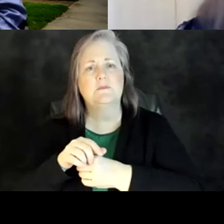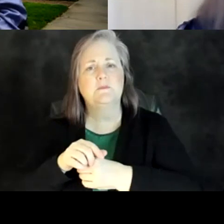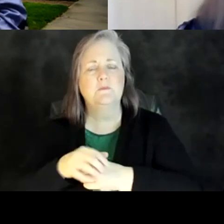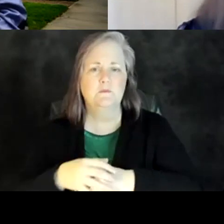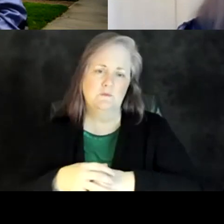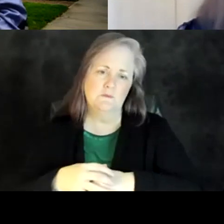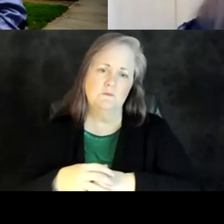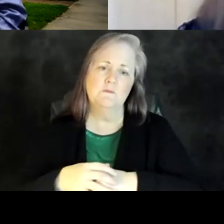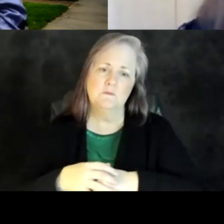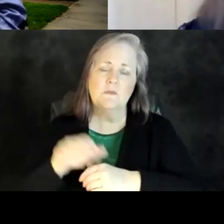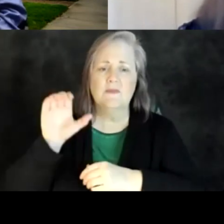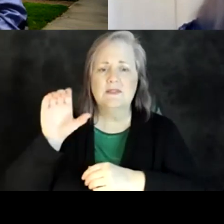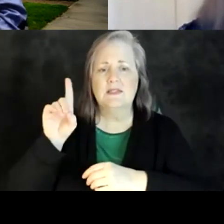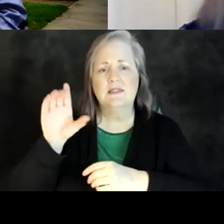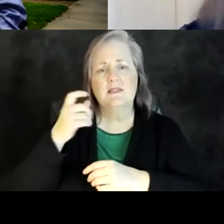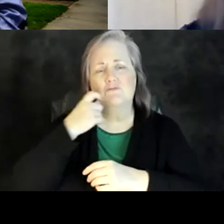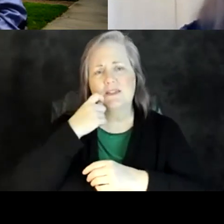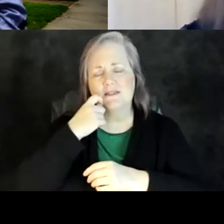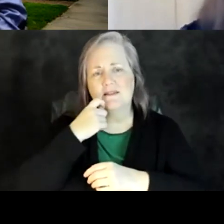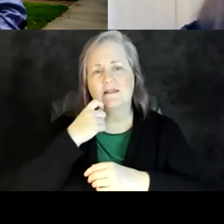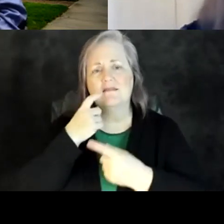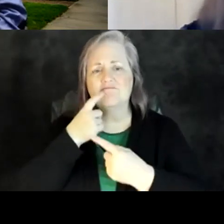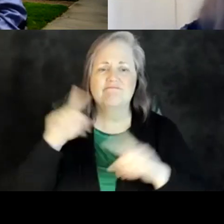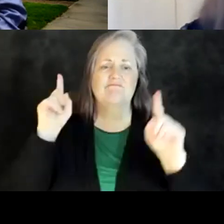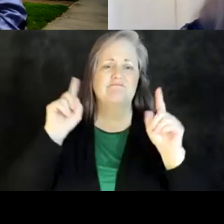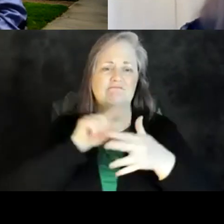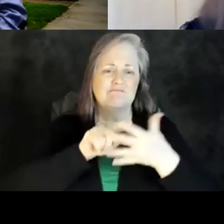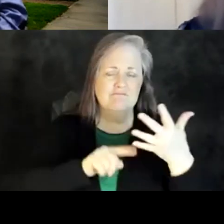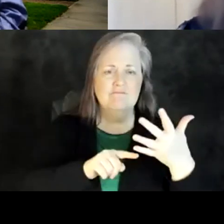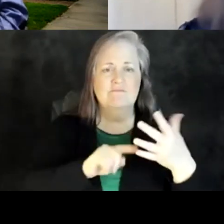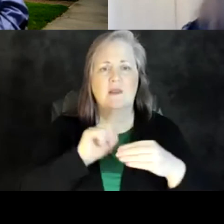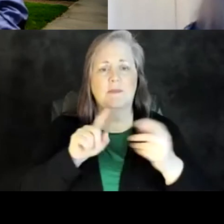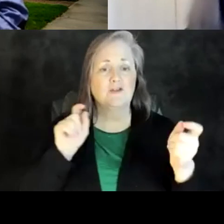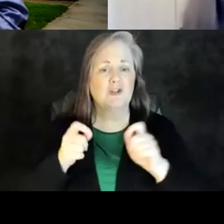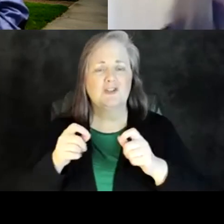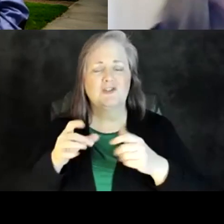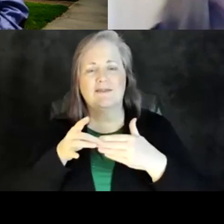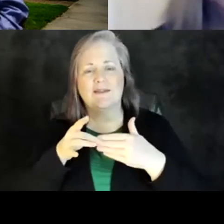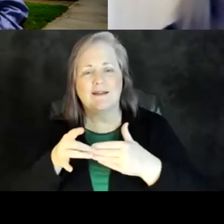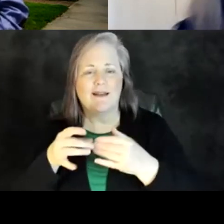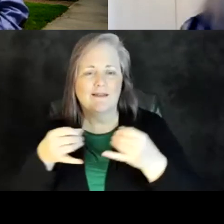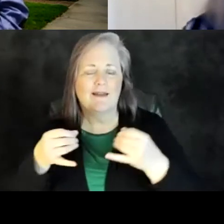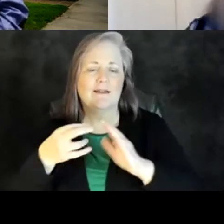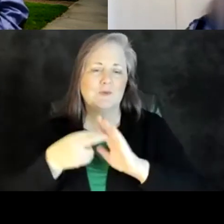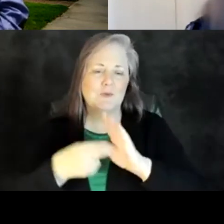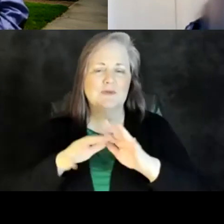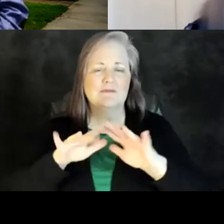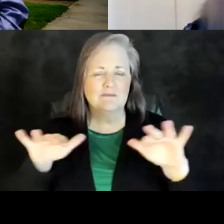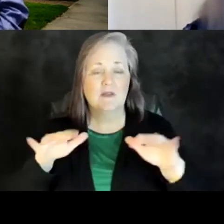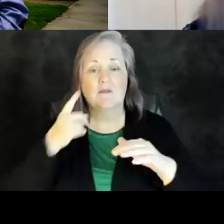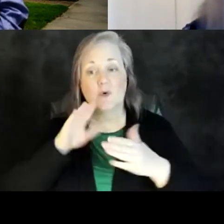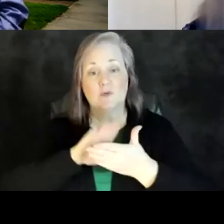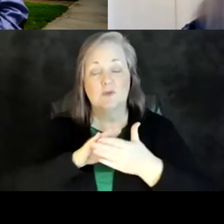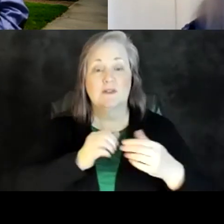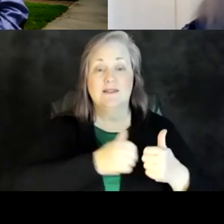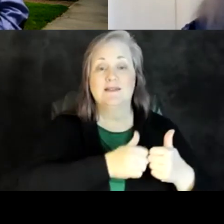the CDC recently made some announcements about changing guidelines in schools related to distancing from 6